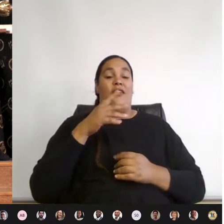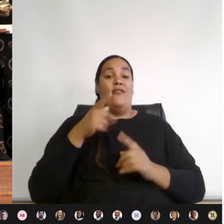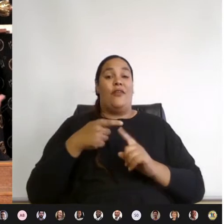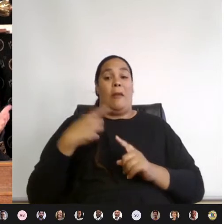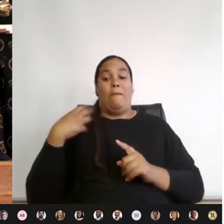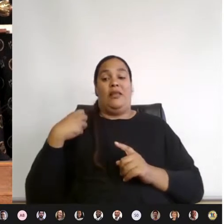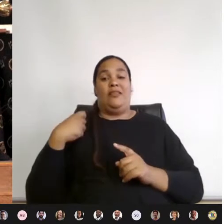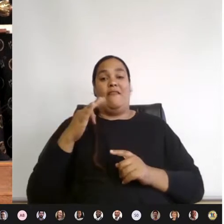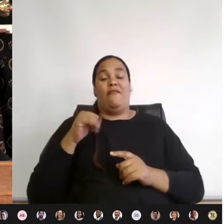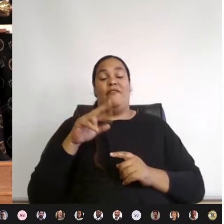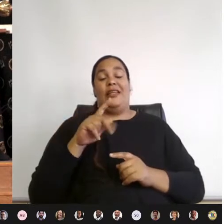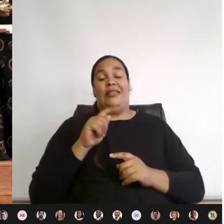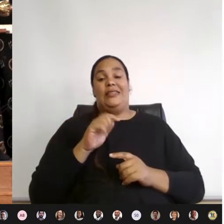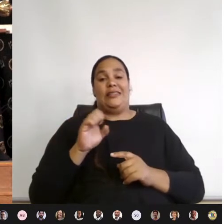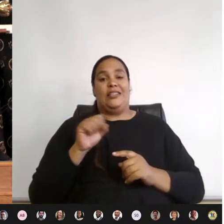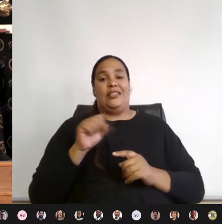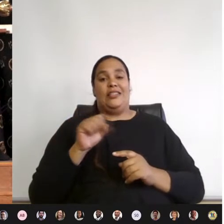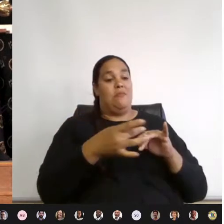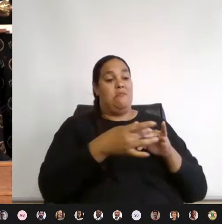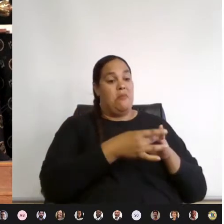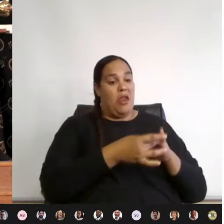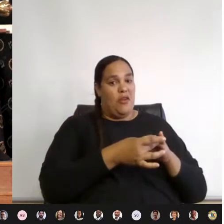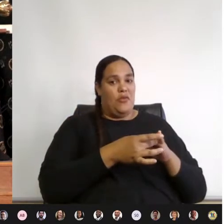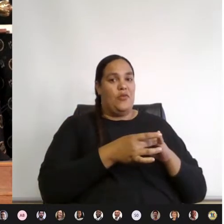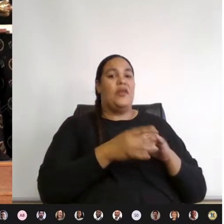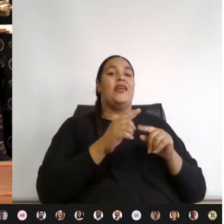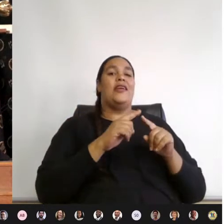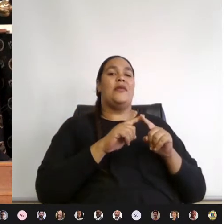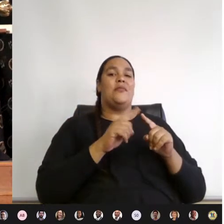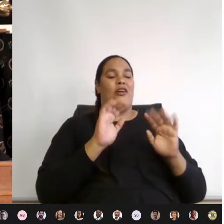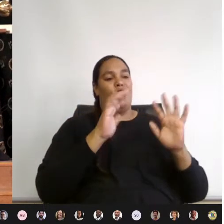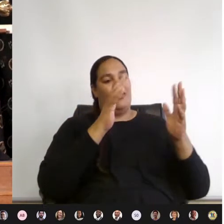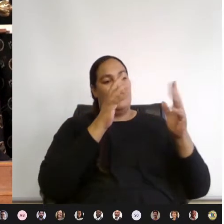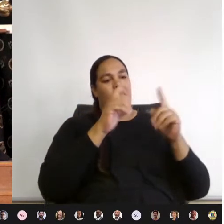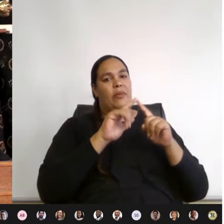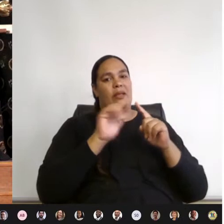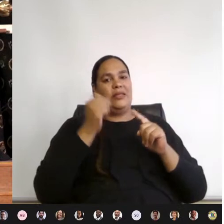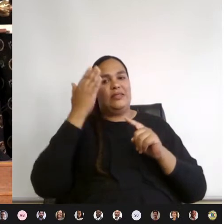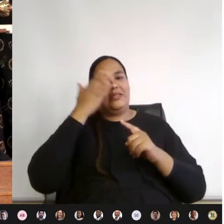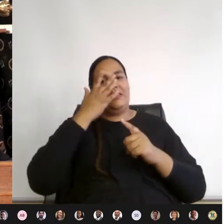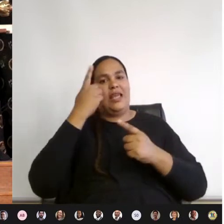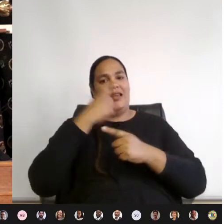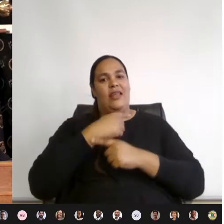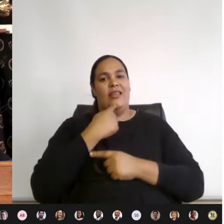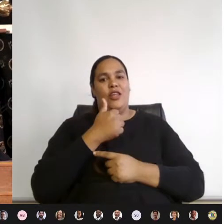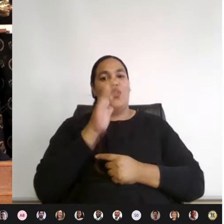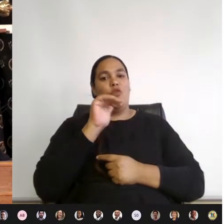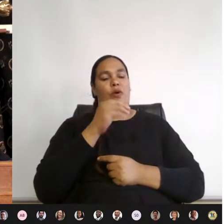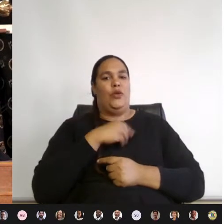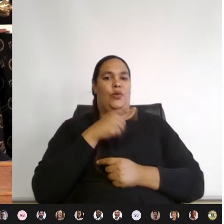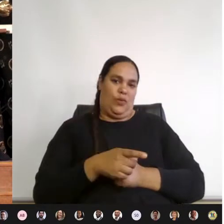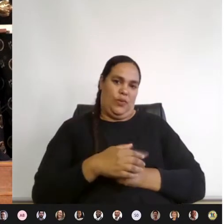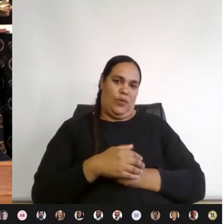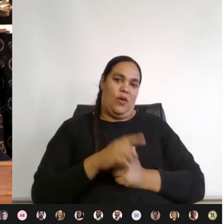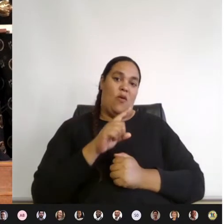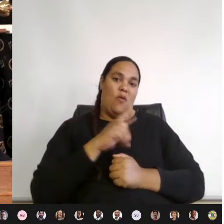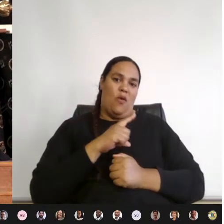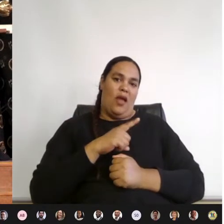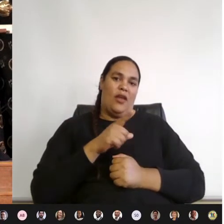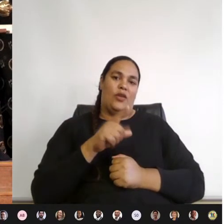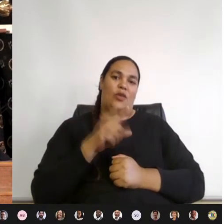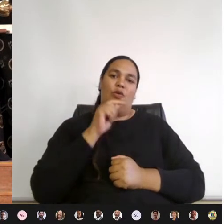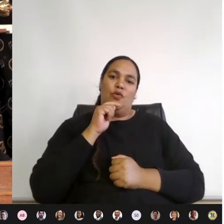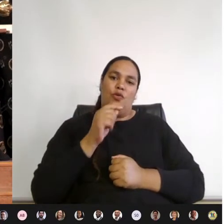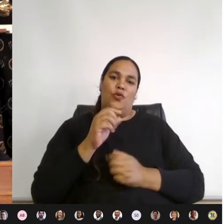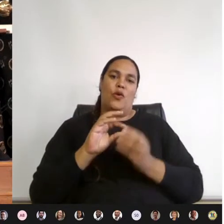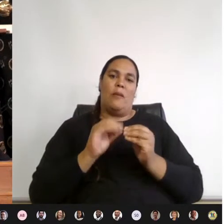I congratulate her on her wedding. But I want to say to her, it is really a sad day to be able to say goodbye to you, because you really have